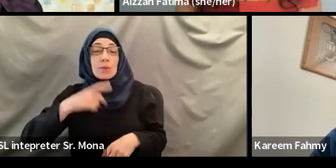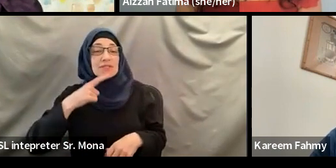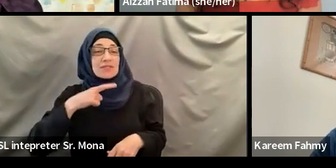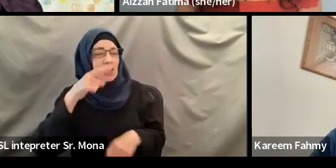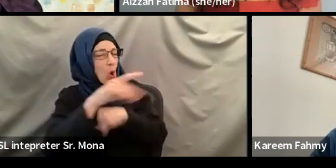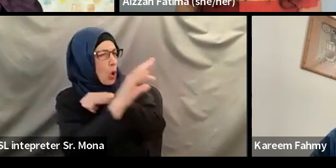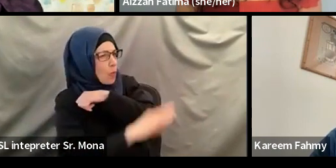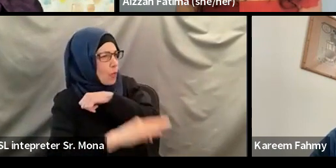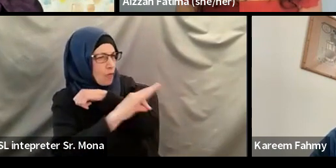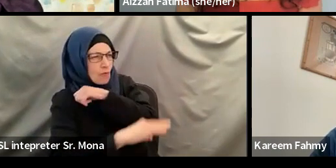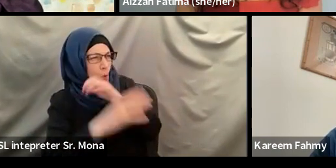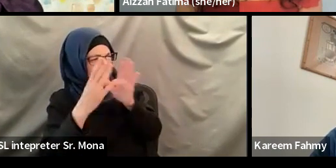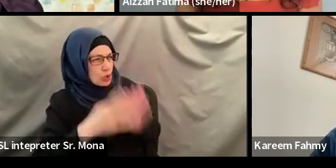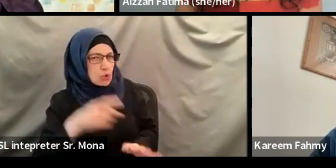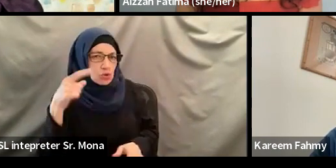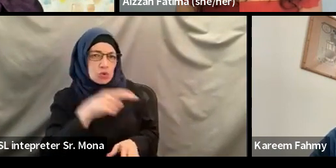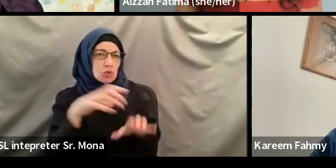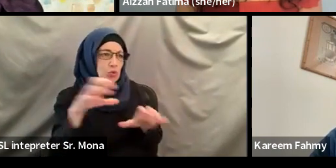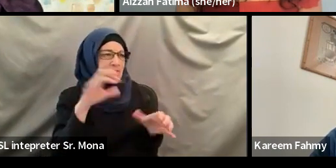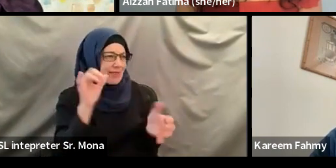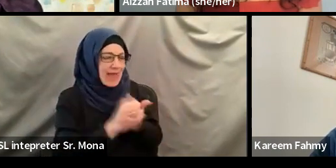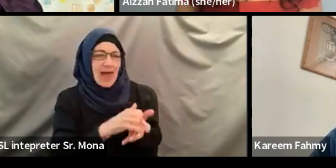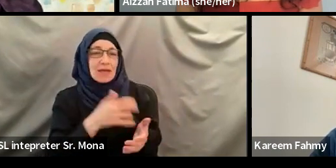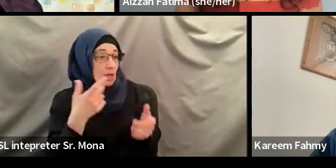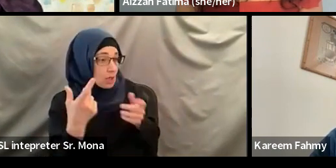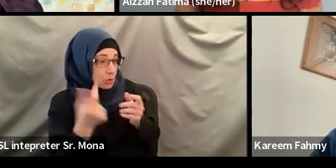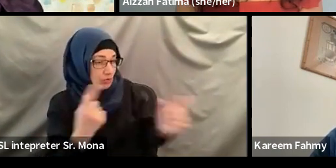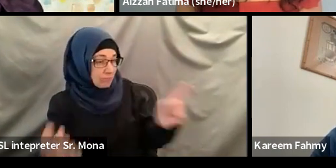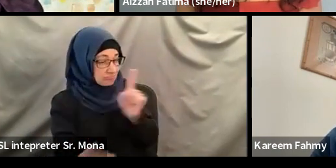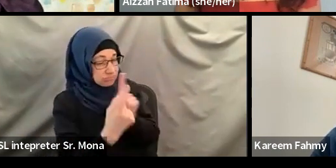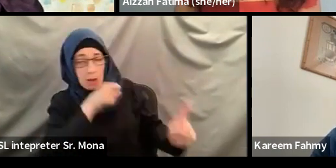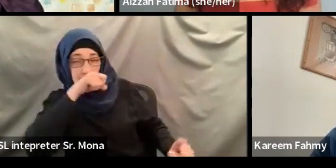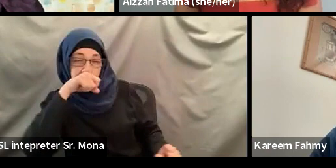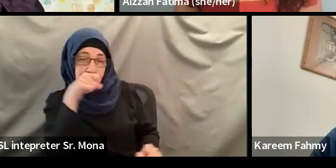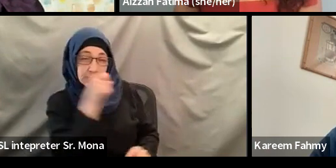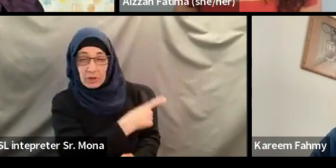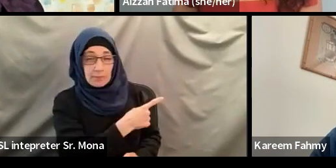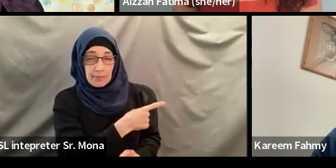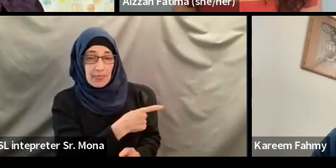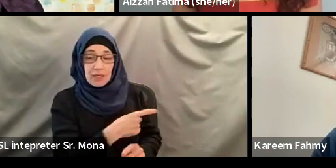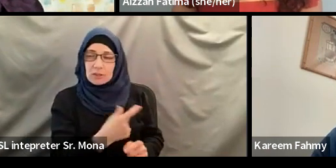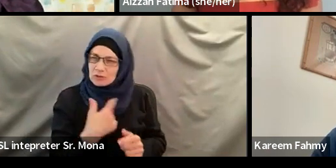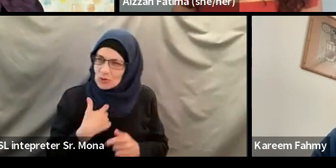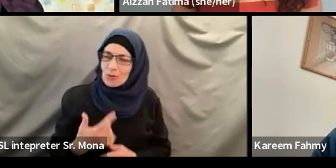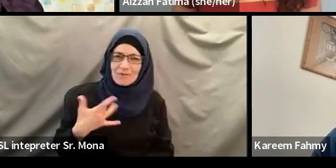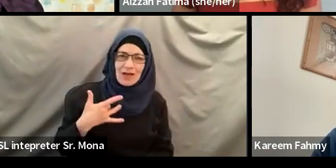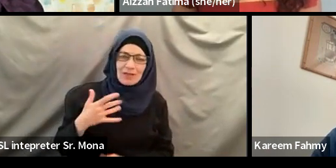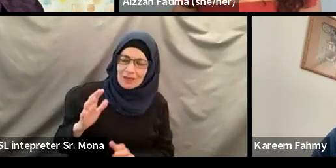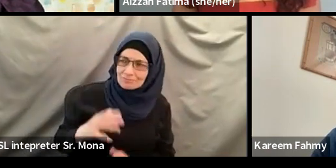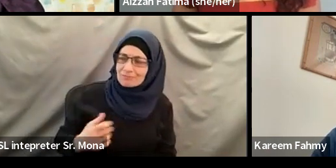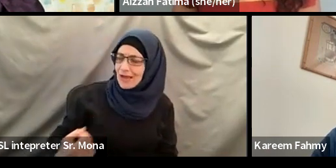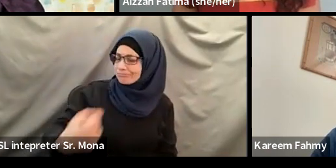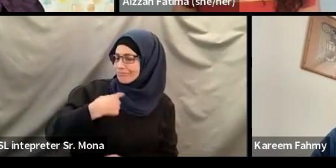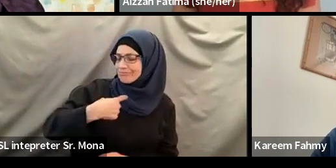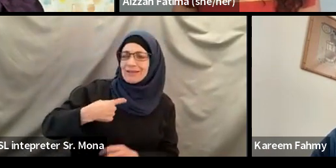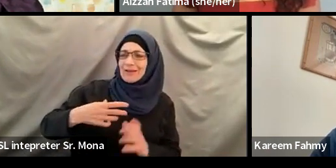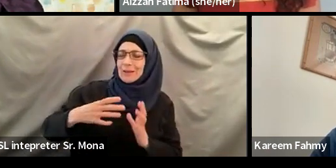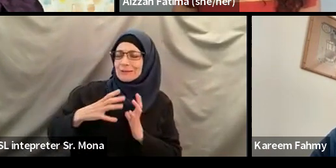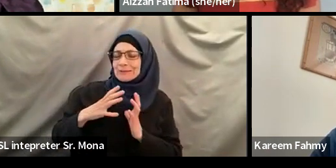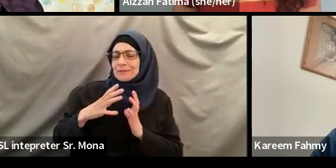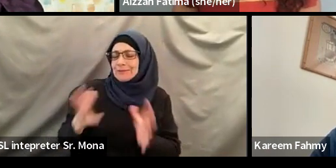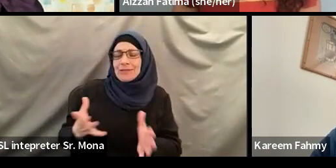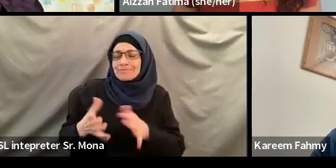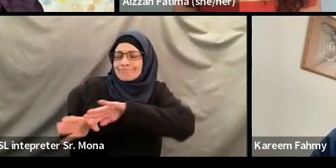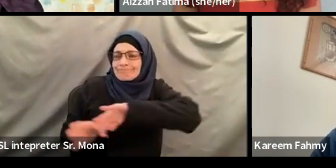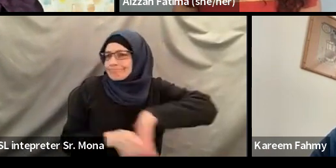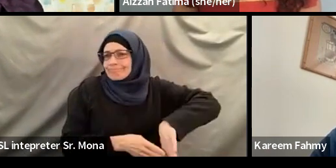me. And I was like, "It's cool, I got spit on me, but I'm gonna go check up on my sister, and it's gonna be okay." And I think a lot of my perspective